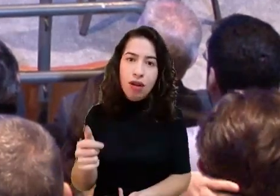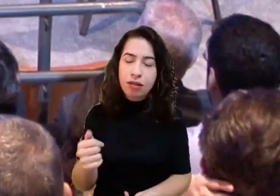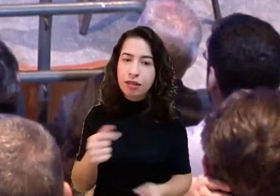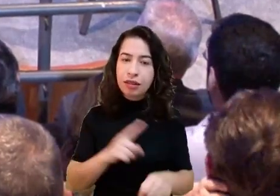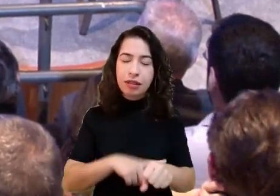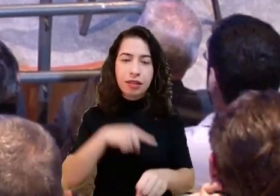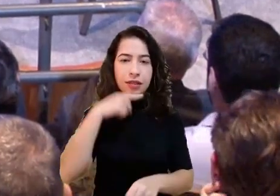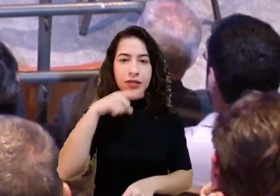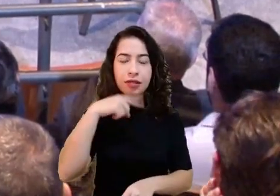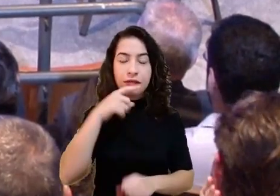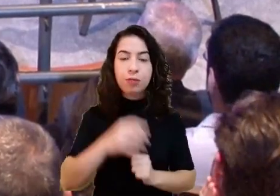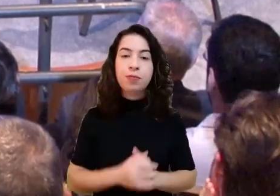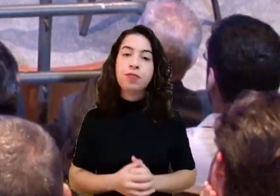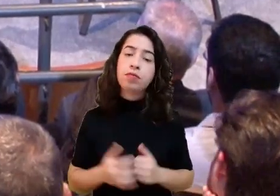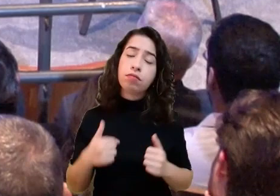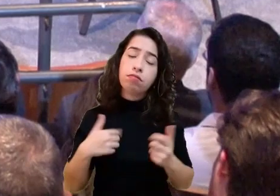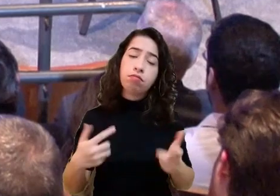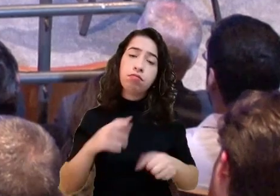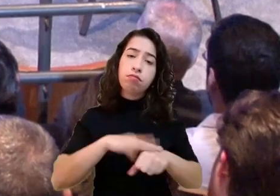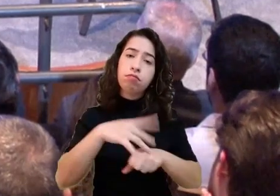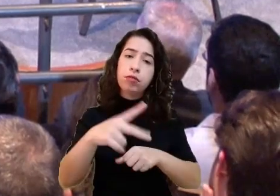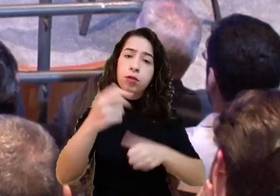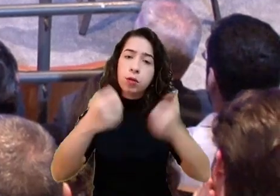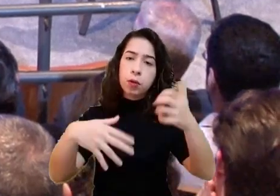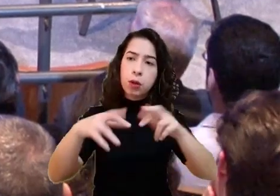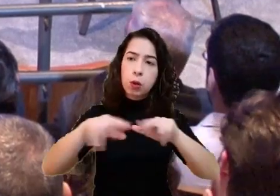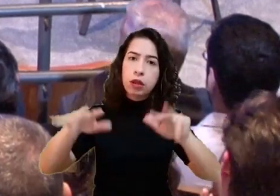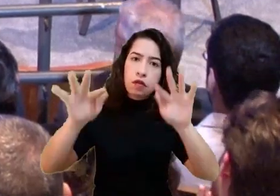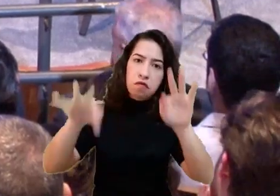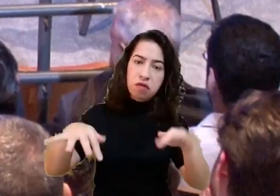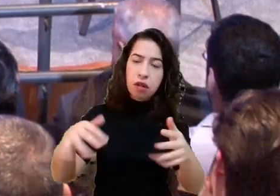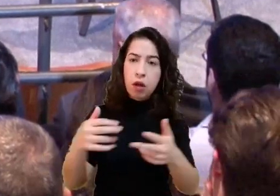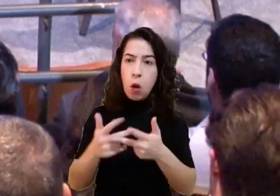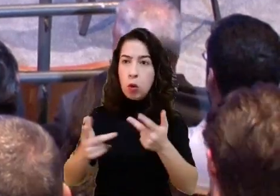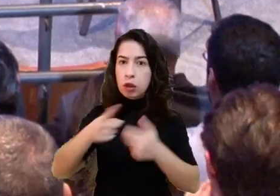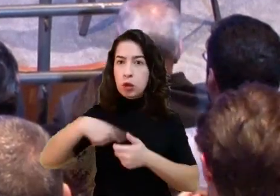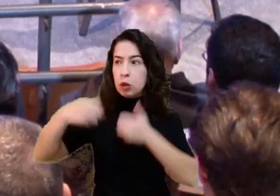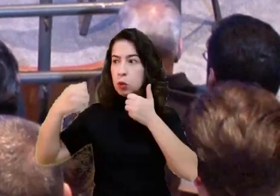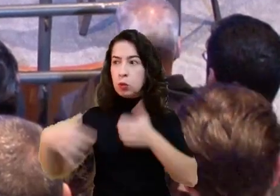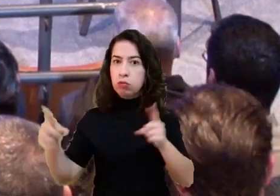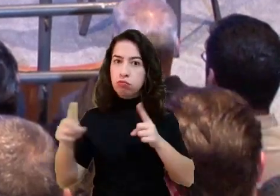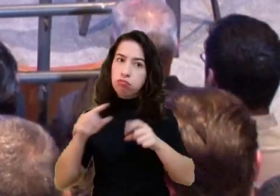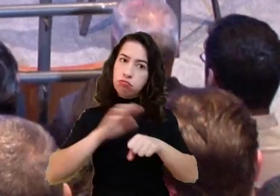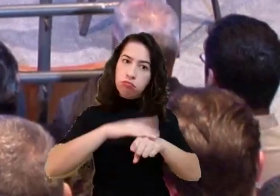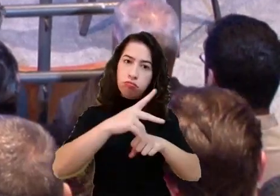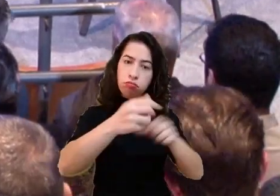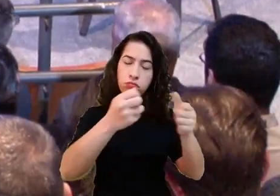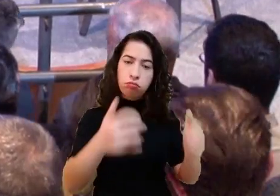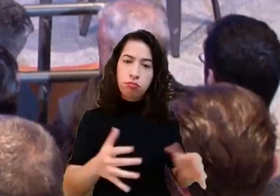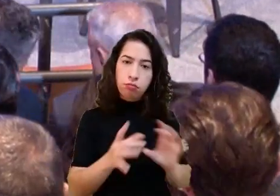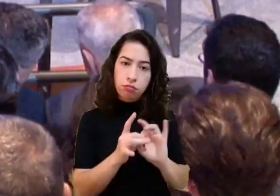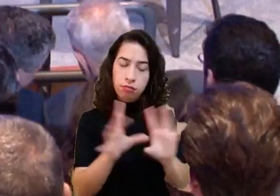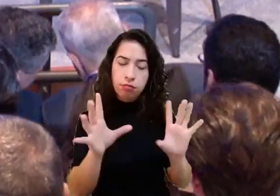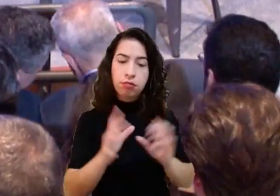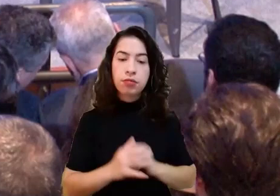now I would like for you to have your final remarks to bring something that we haven't discussed during this.